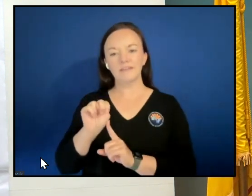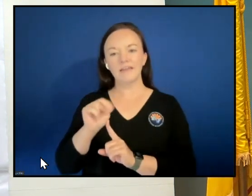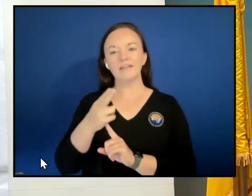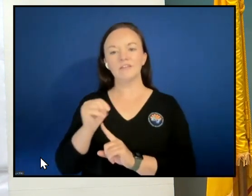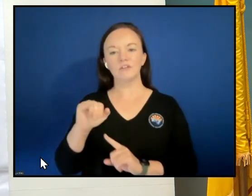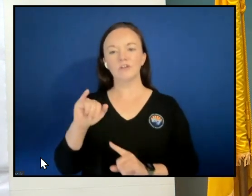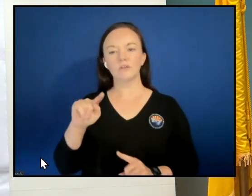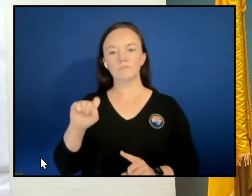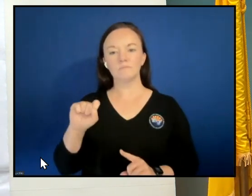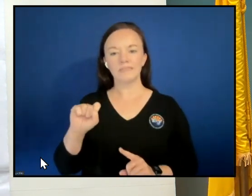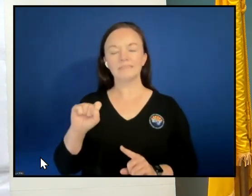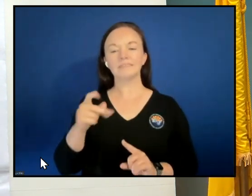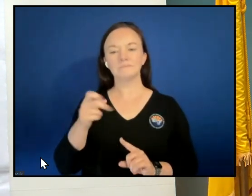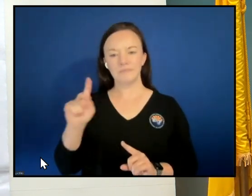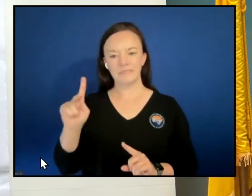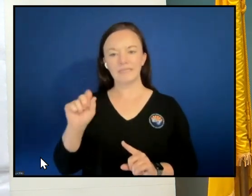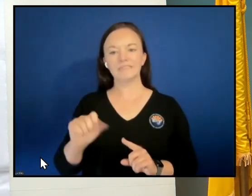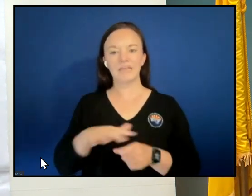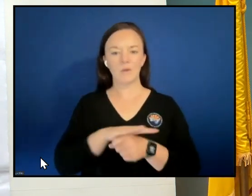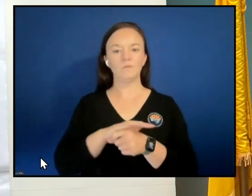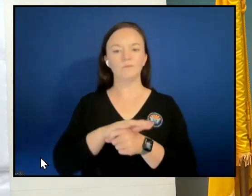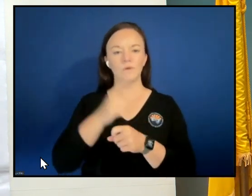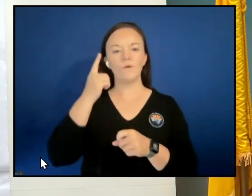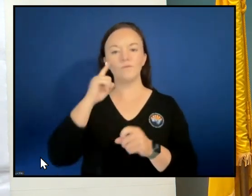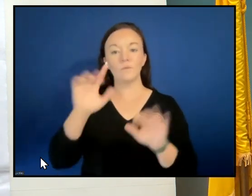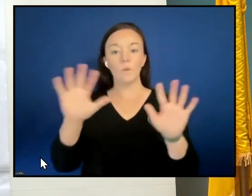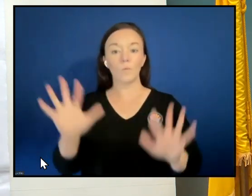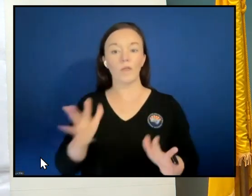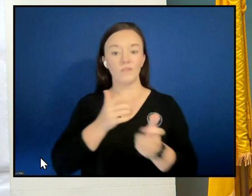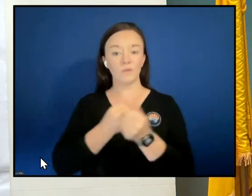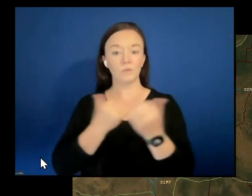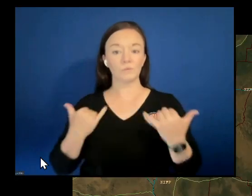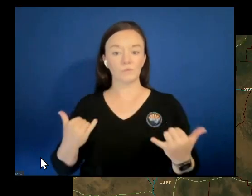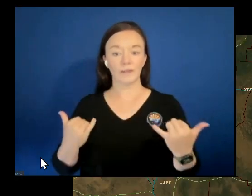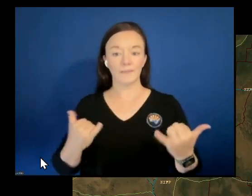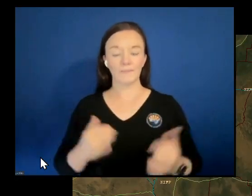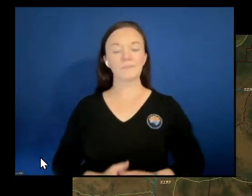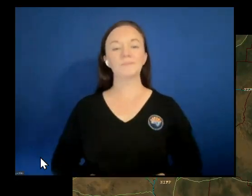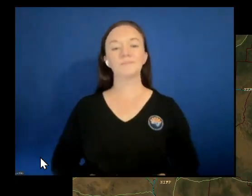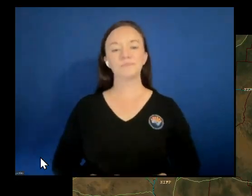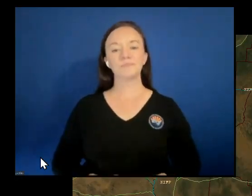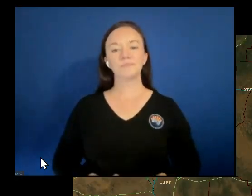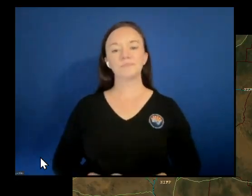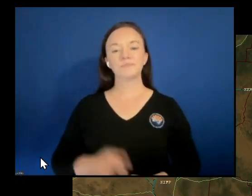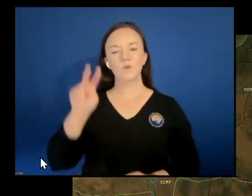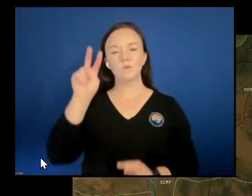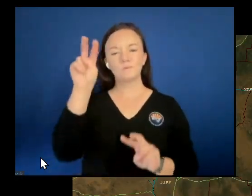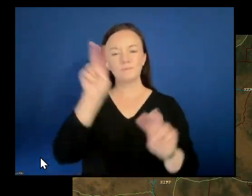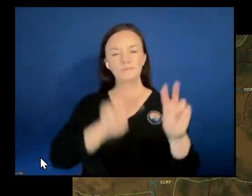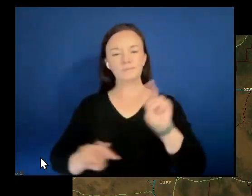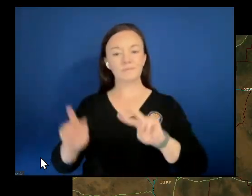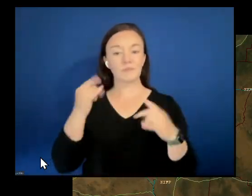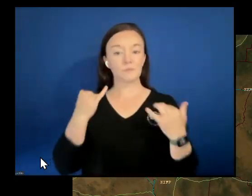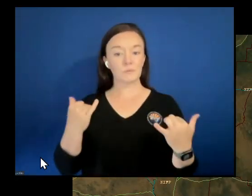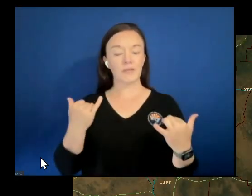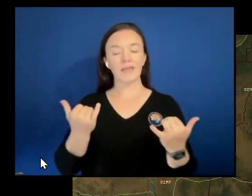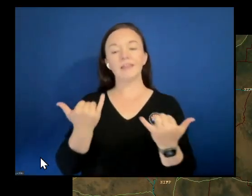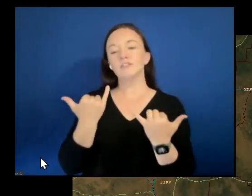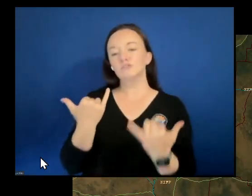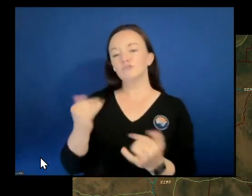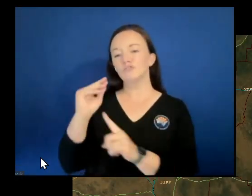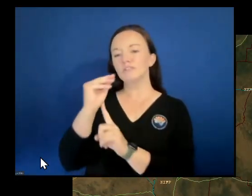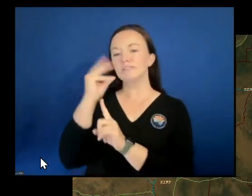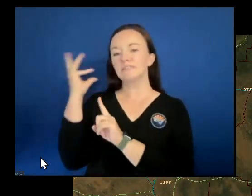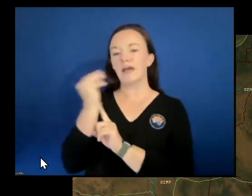weather update today. So, just taking a look at what we've got going on this morning. This is a current satellite imagery, and you can see